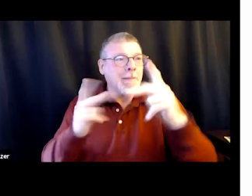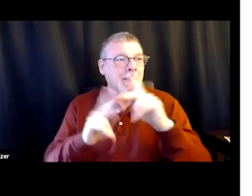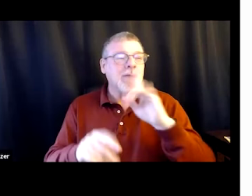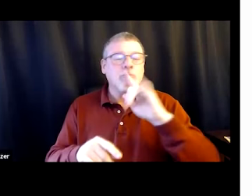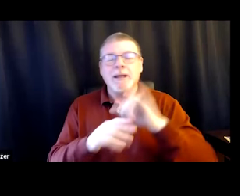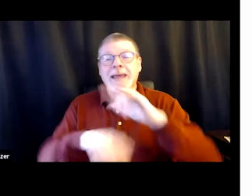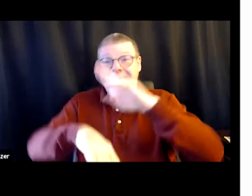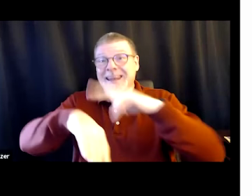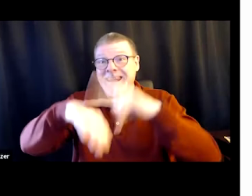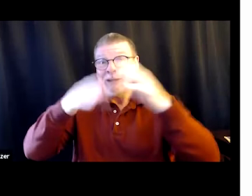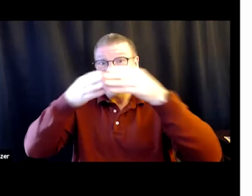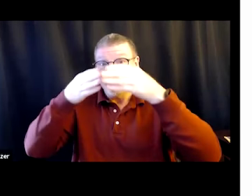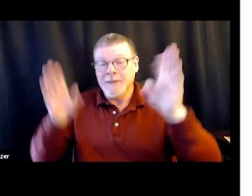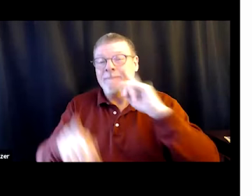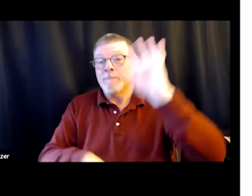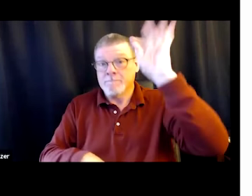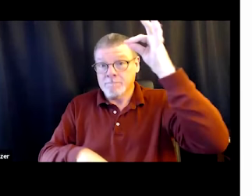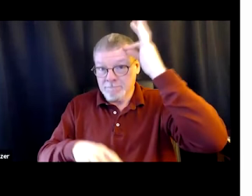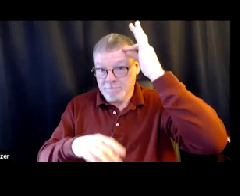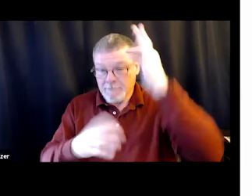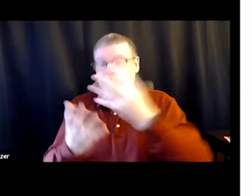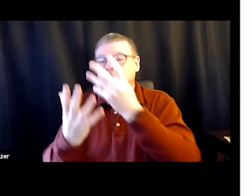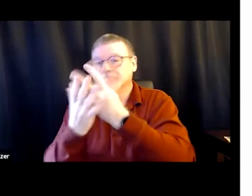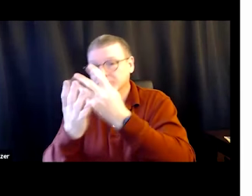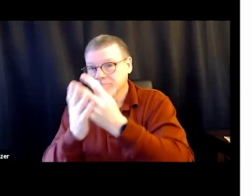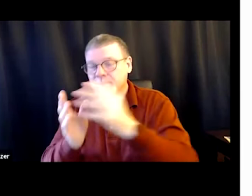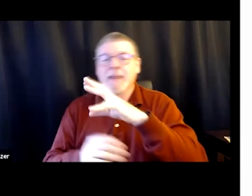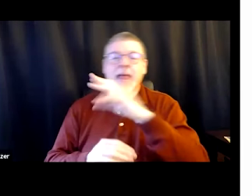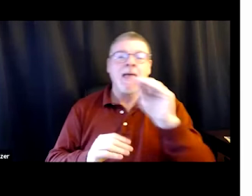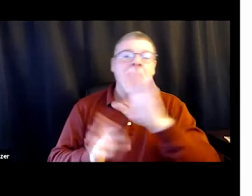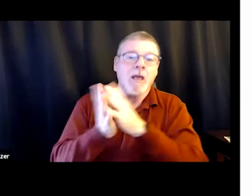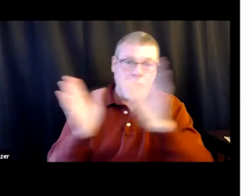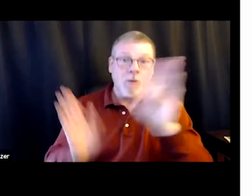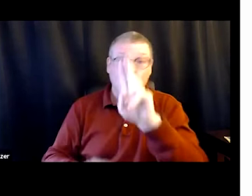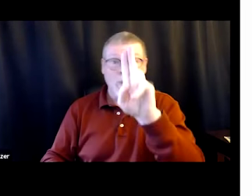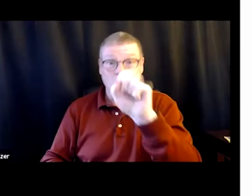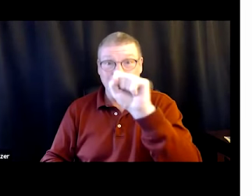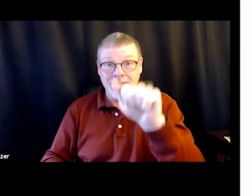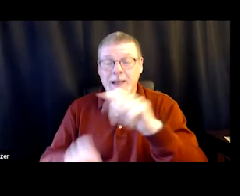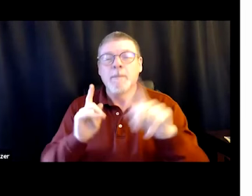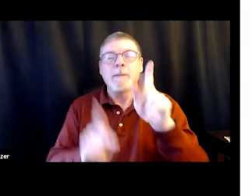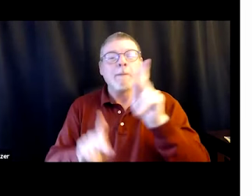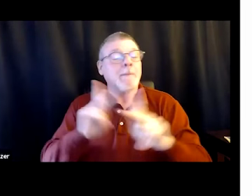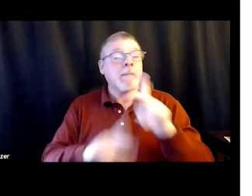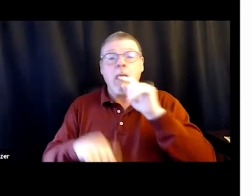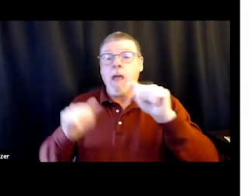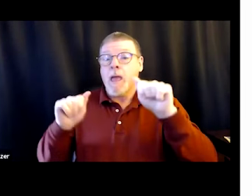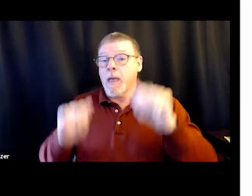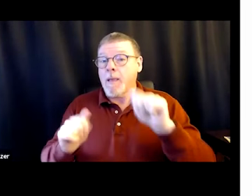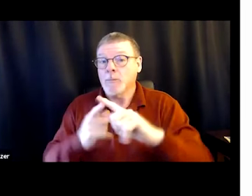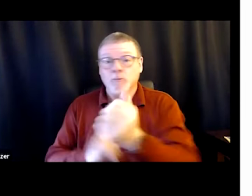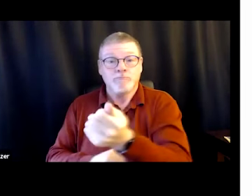of piloted in several institutions in both jails and prisons throughout the country. But for those who are not eligible for reentry, another